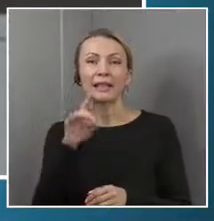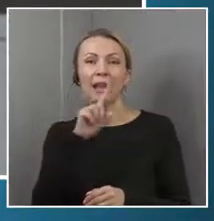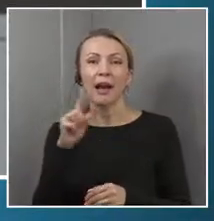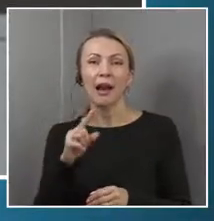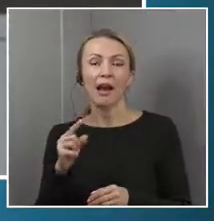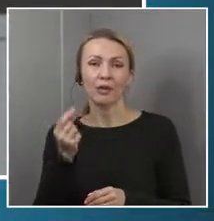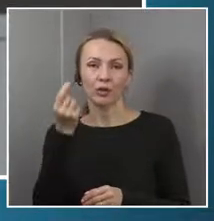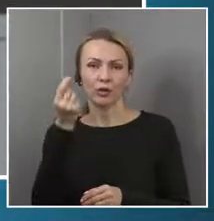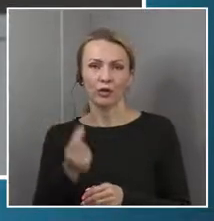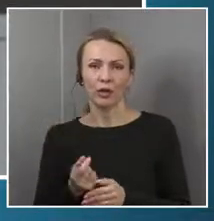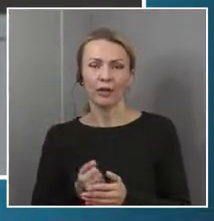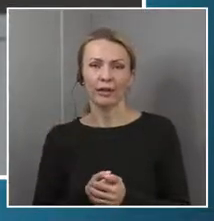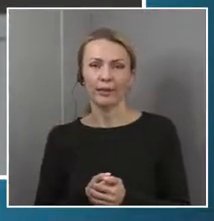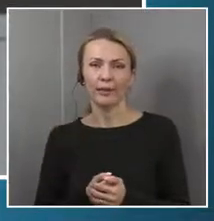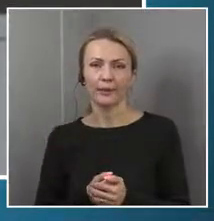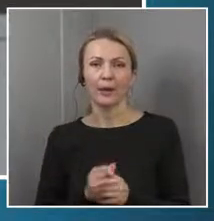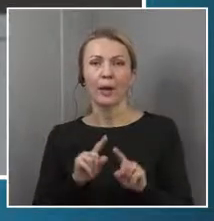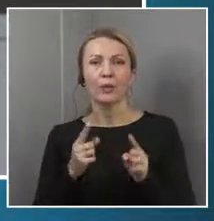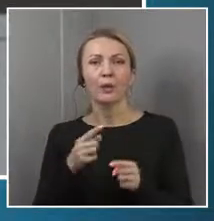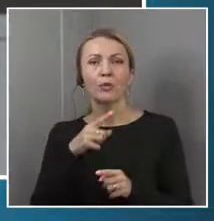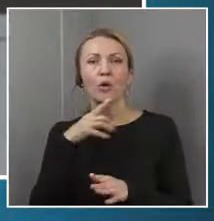materials.